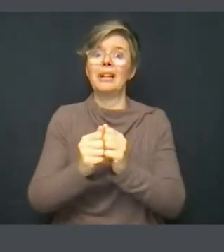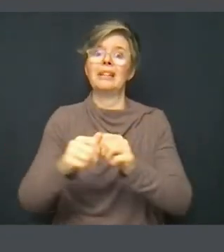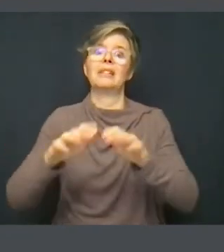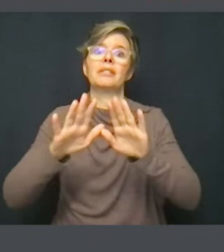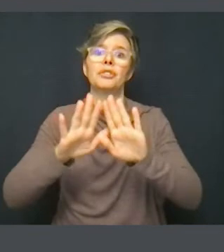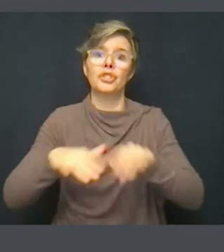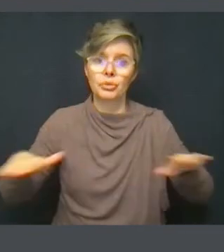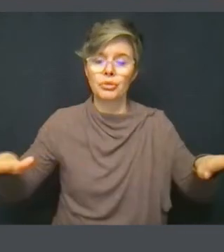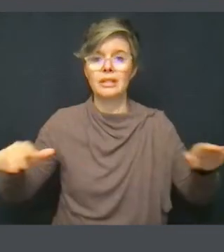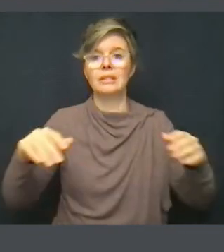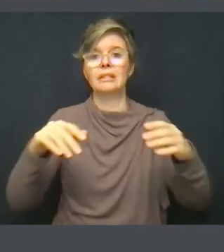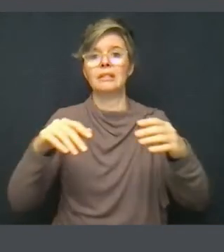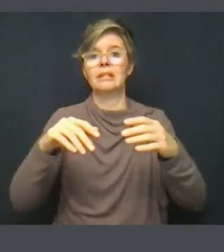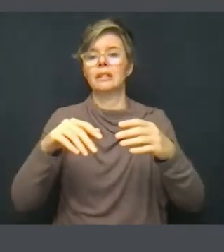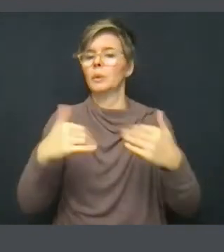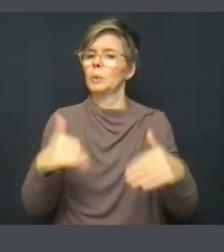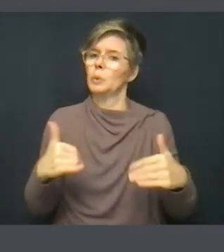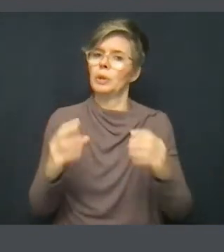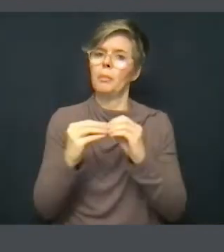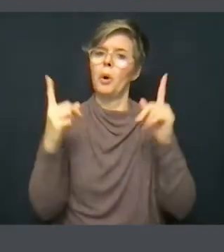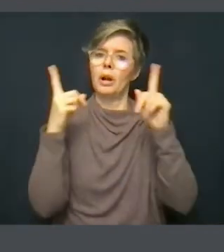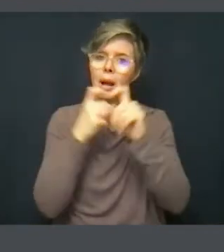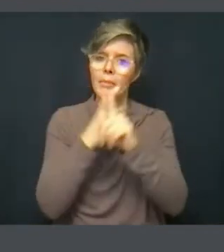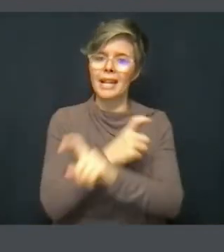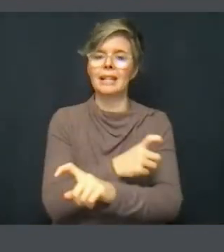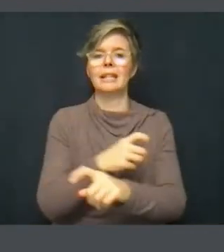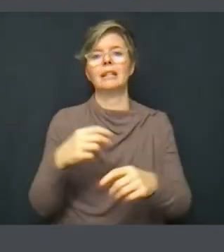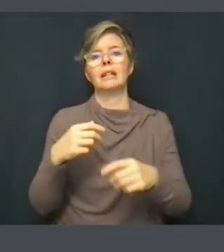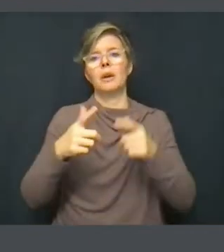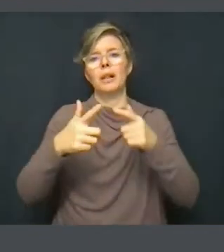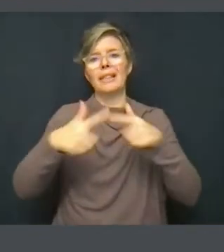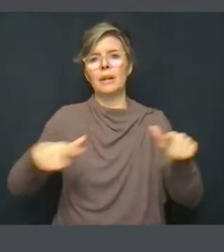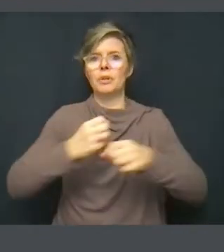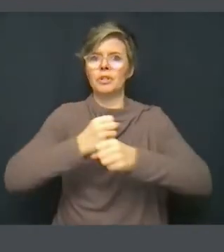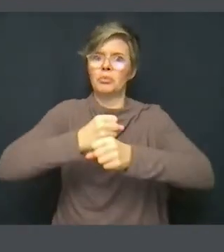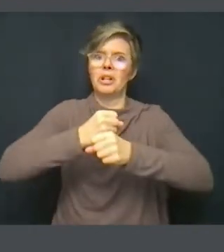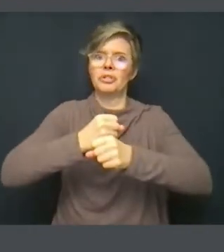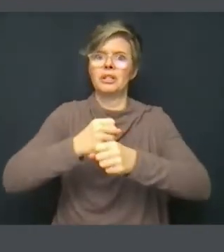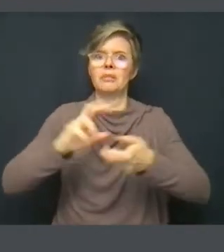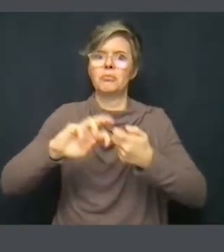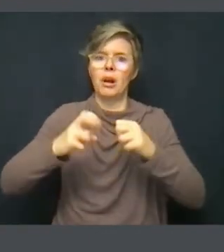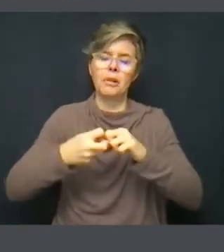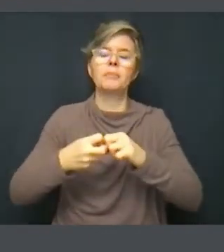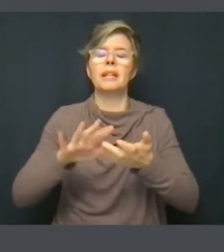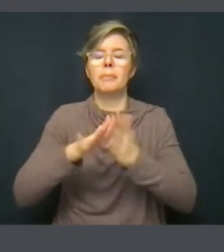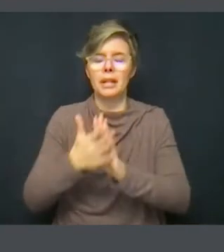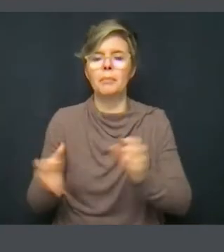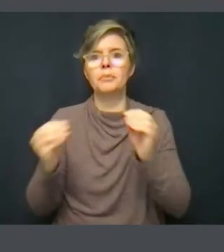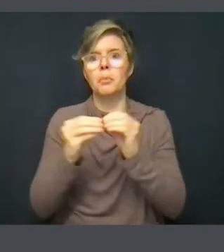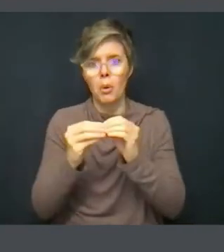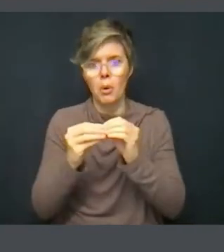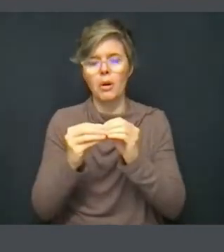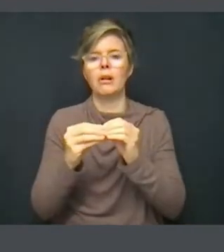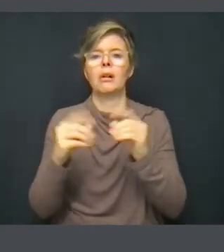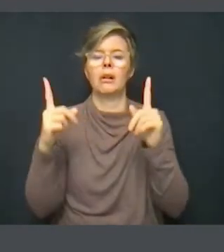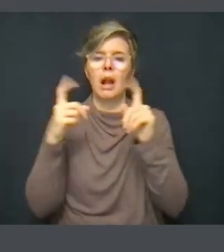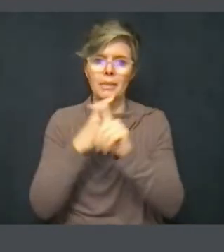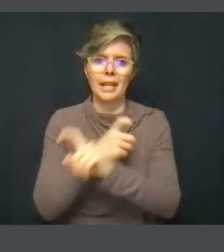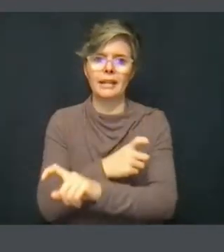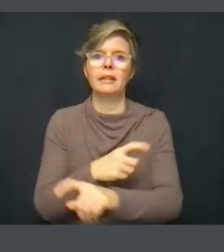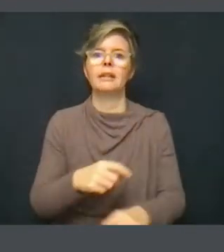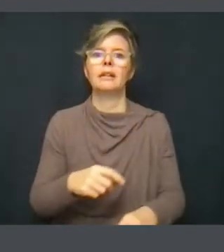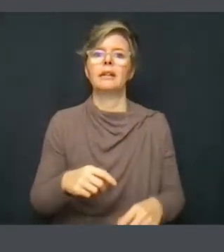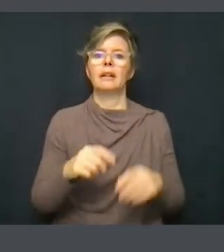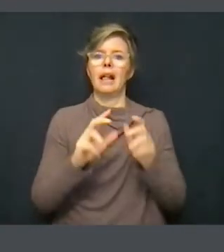gets extremely inaccurate. So you want to be able to do it yourself. You then want to analyze and interpret your